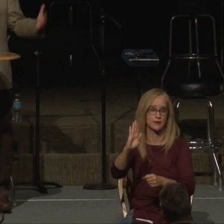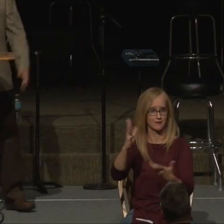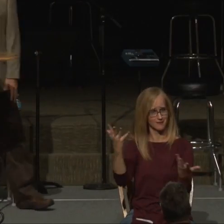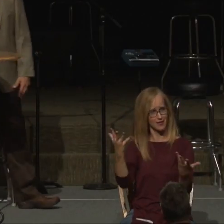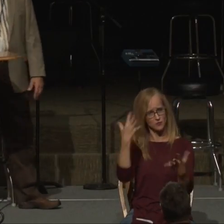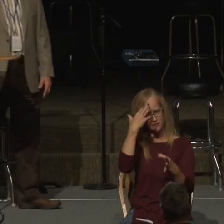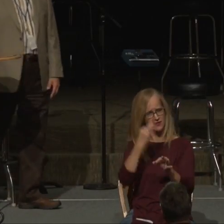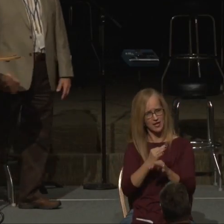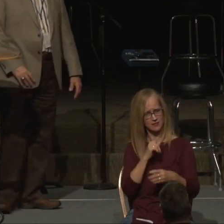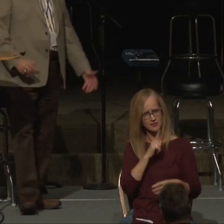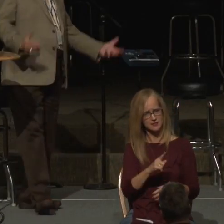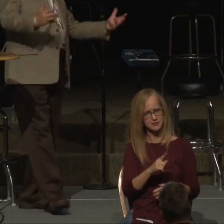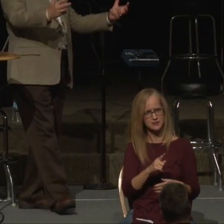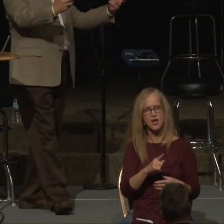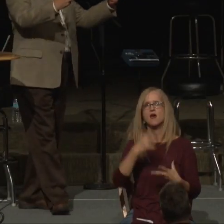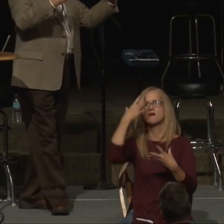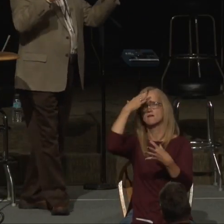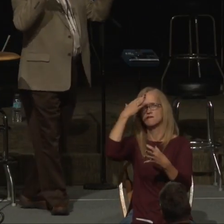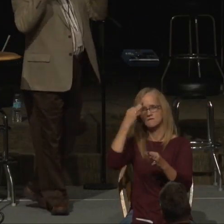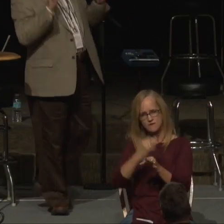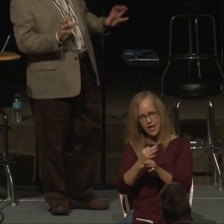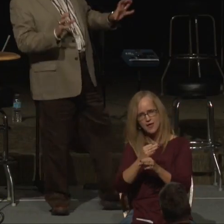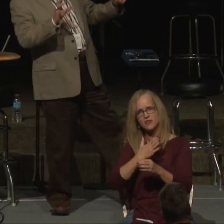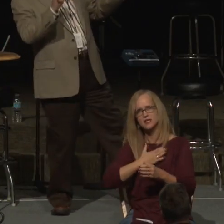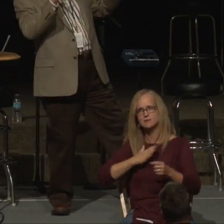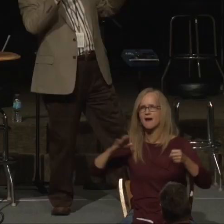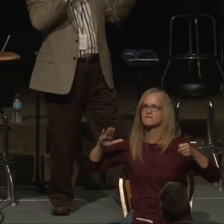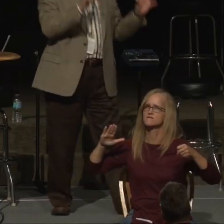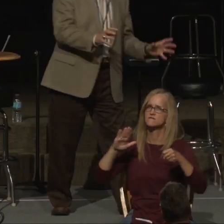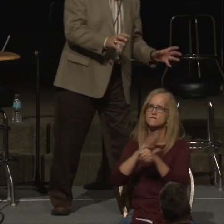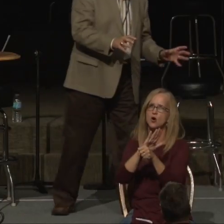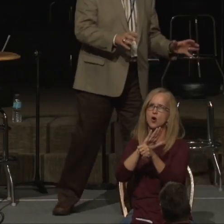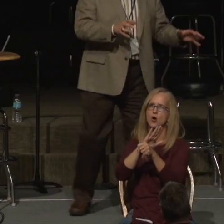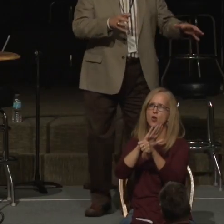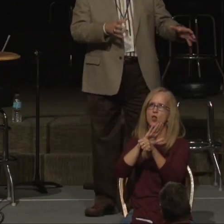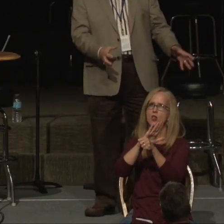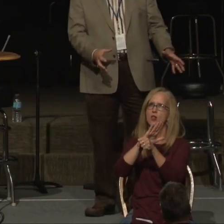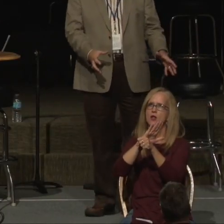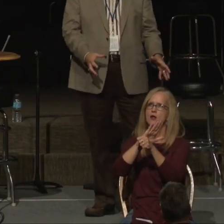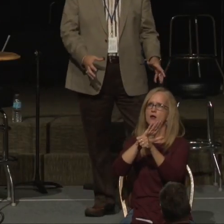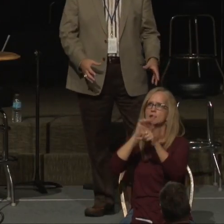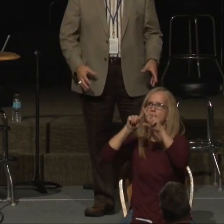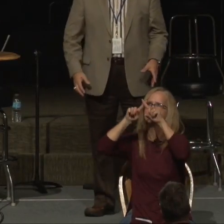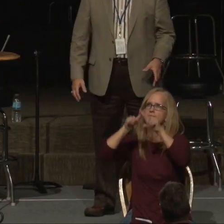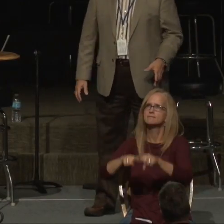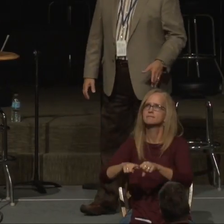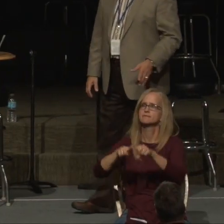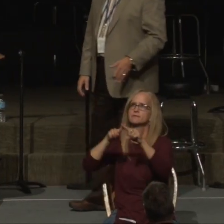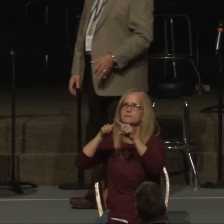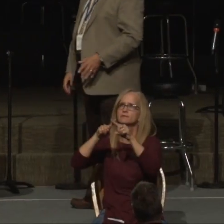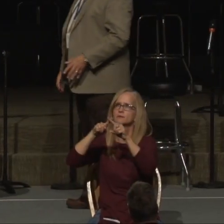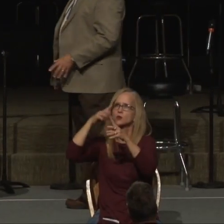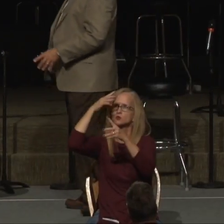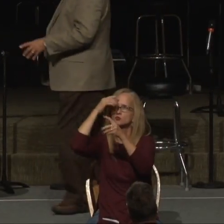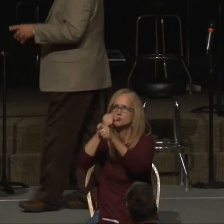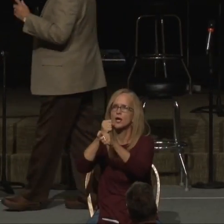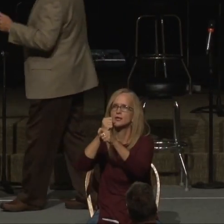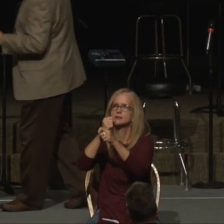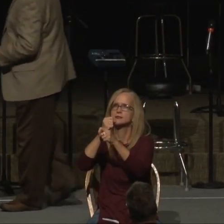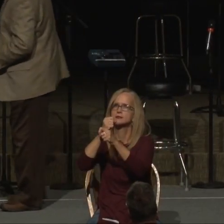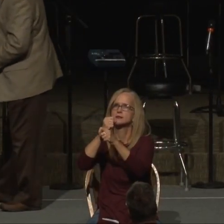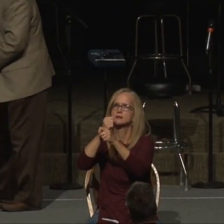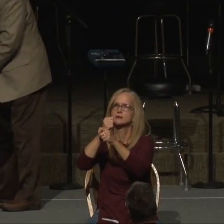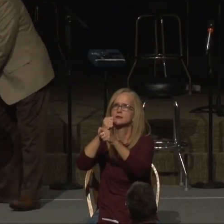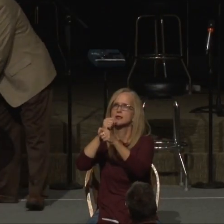what faith is. Faith is my full-weighted trust in